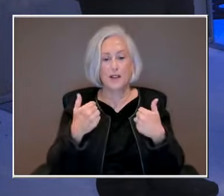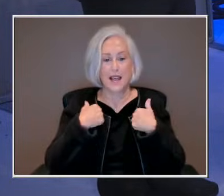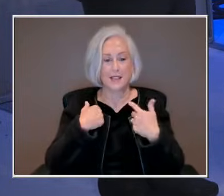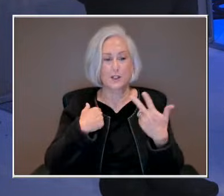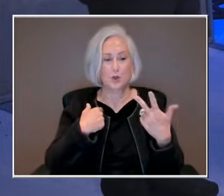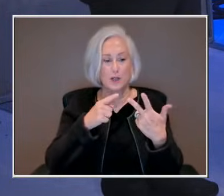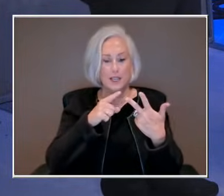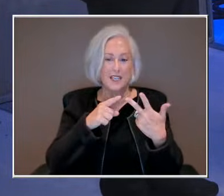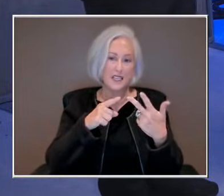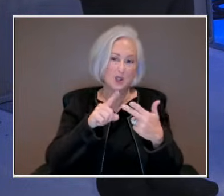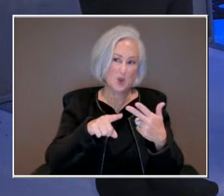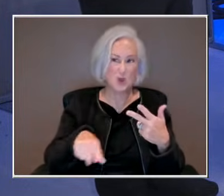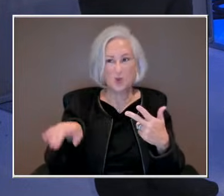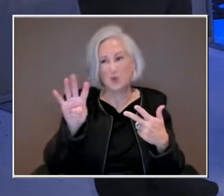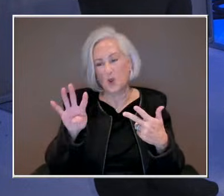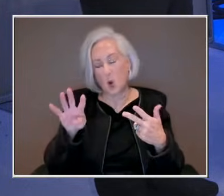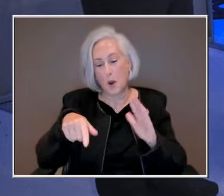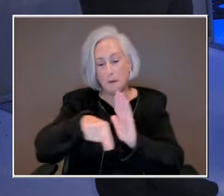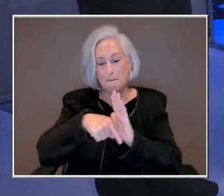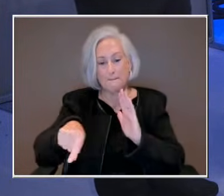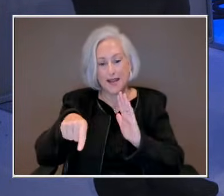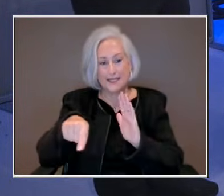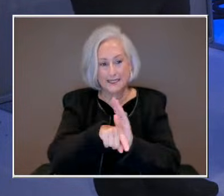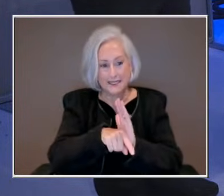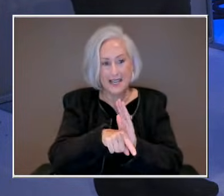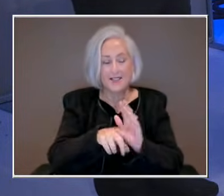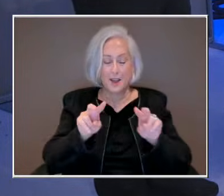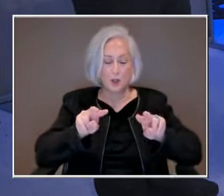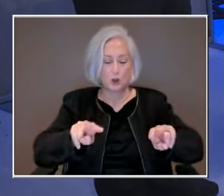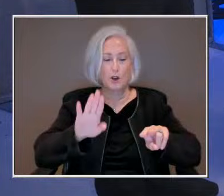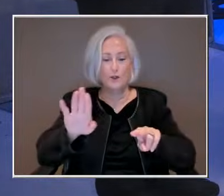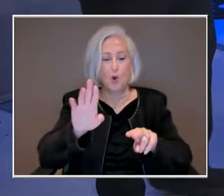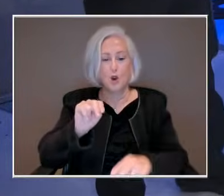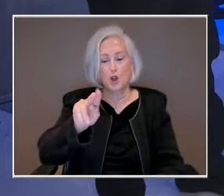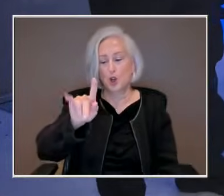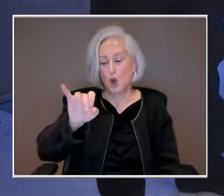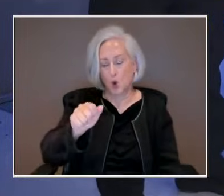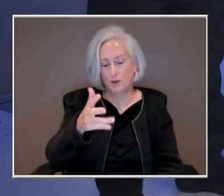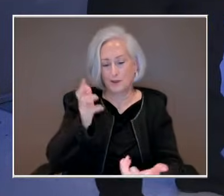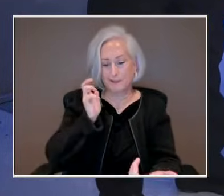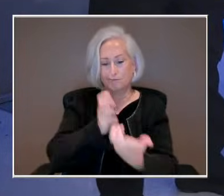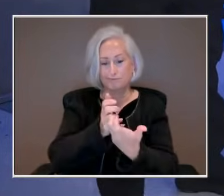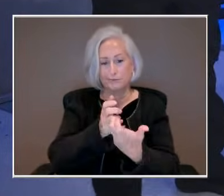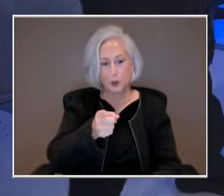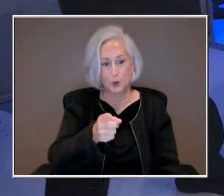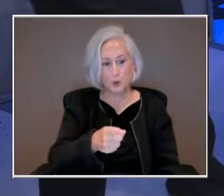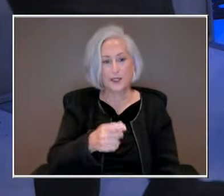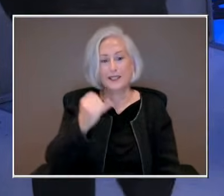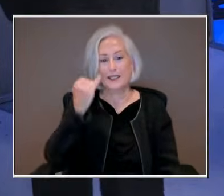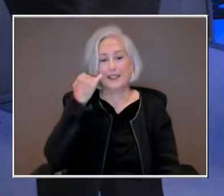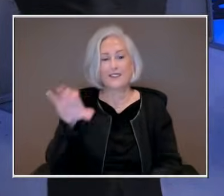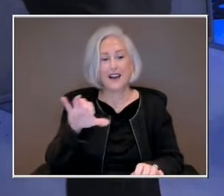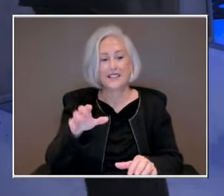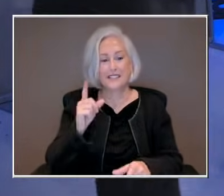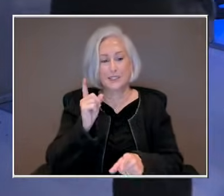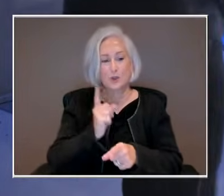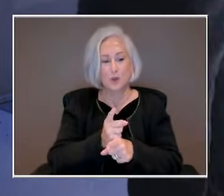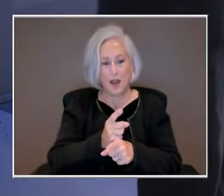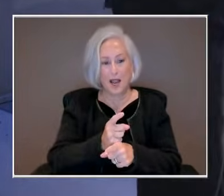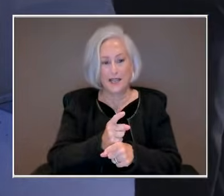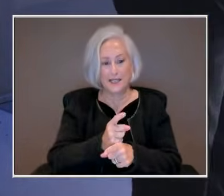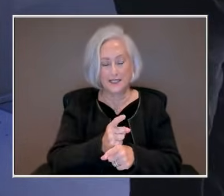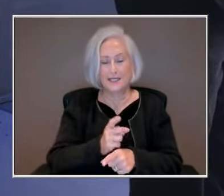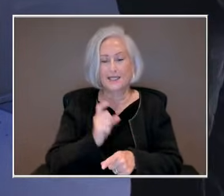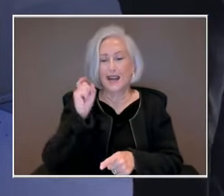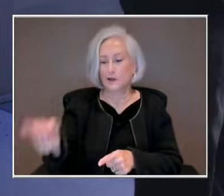and like I said, you look for your particular notes. And if I did this right, I'm going to give each one of you a bell, Is